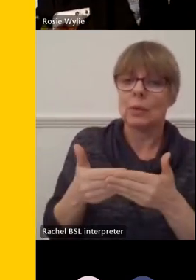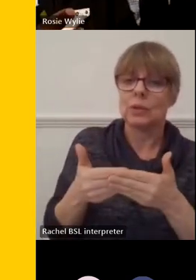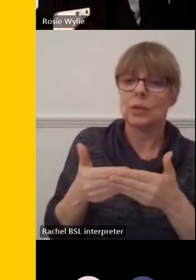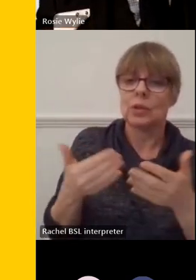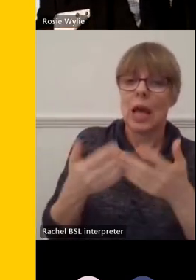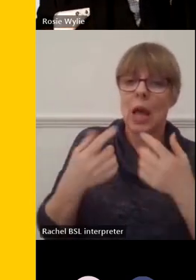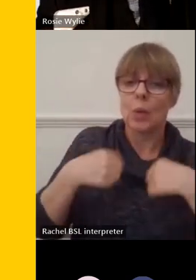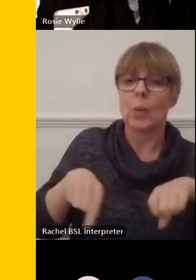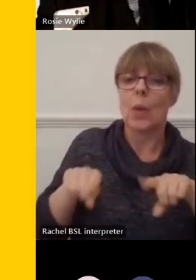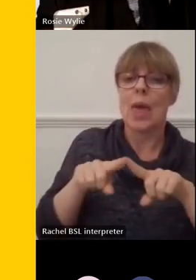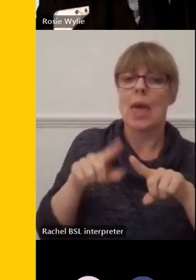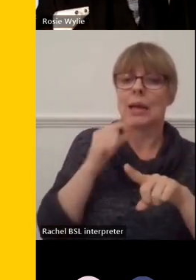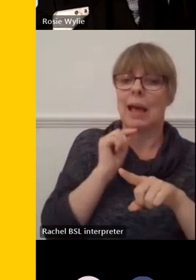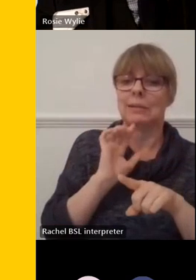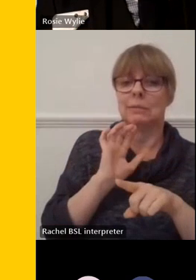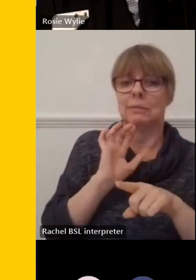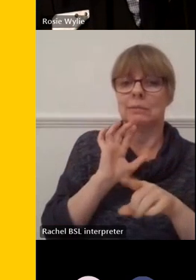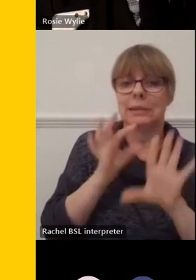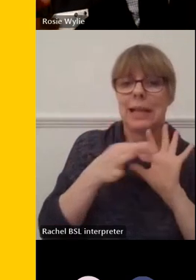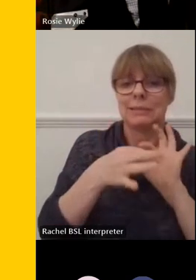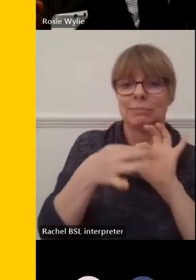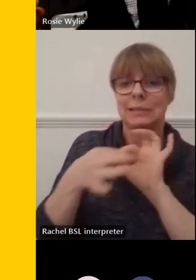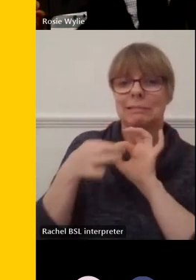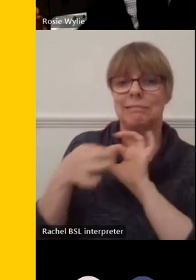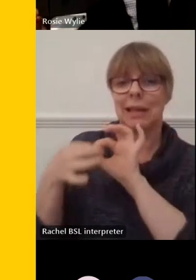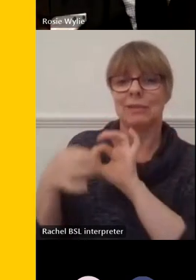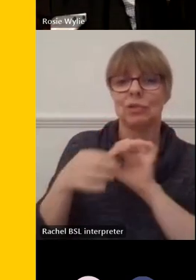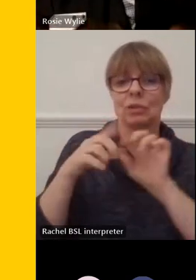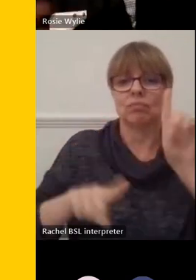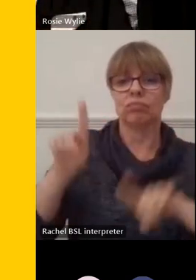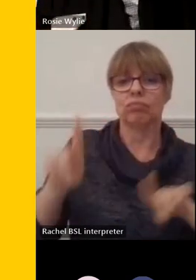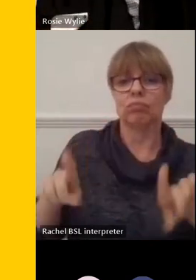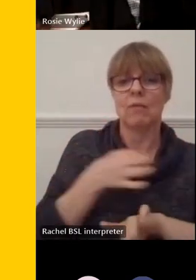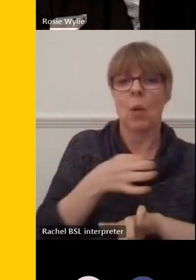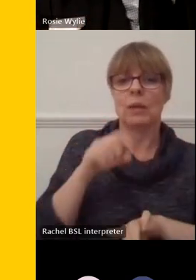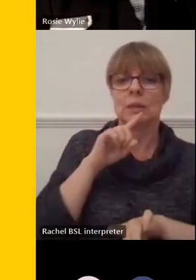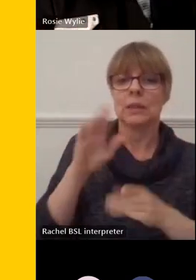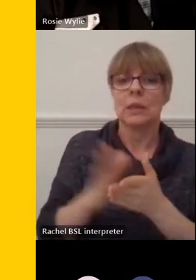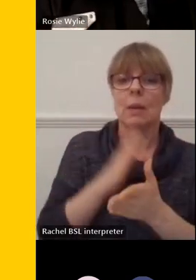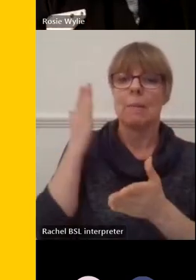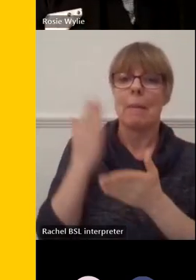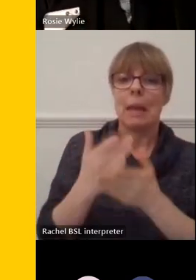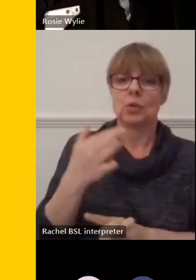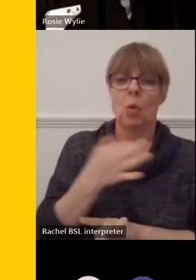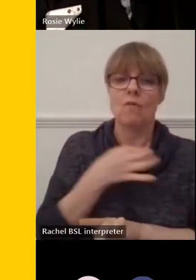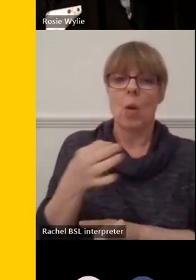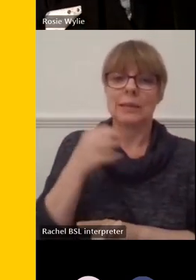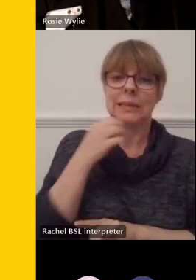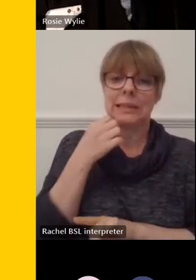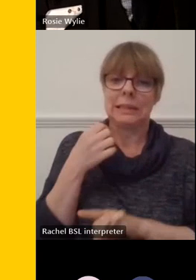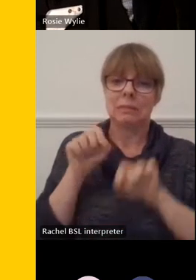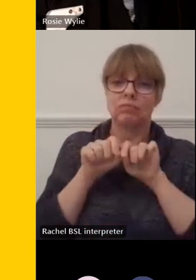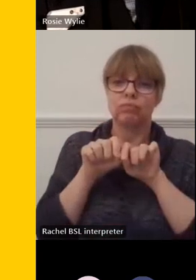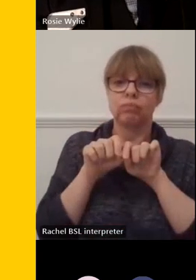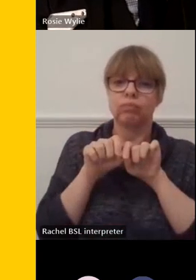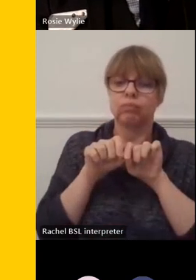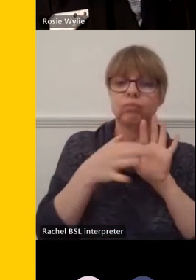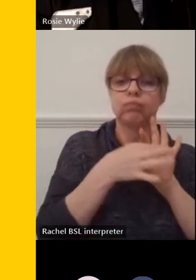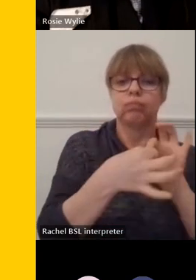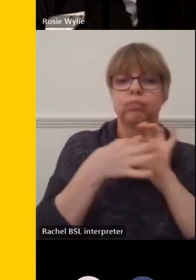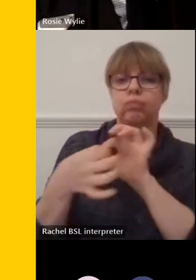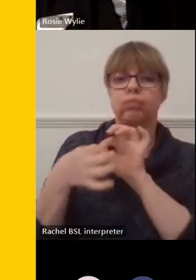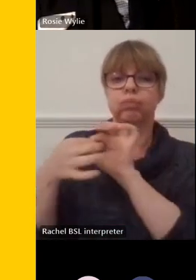help us to engage volunteers and broaden engagement within the communities, was the fact that